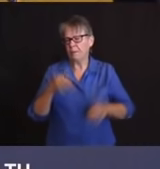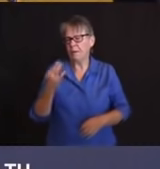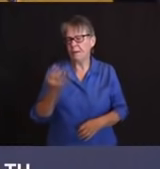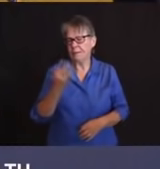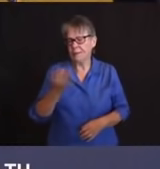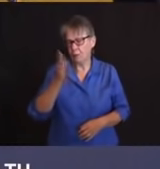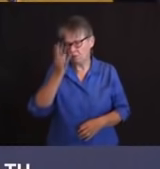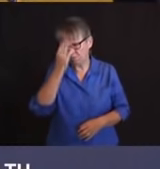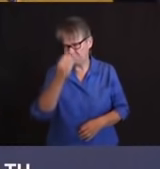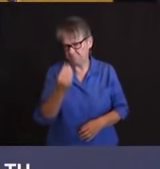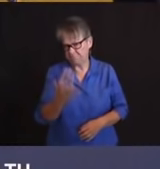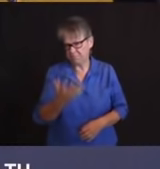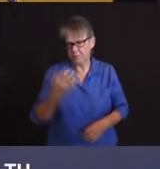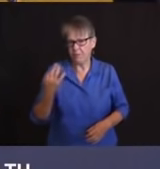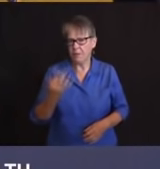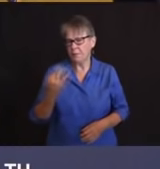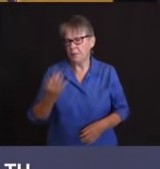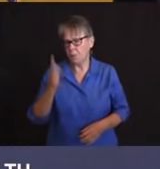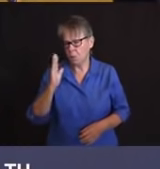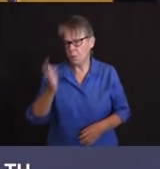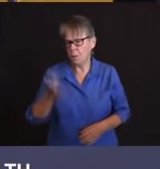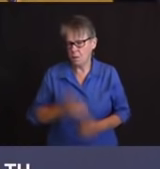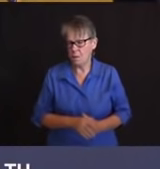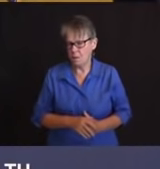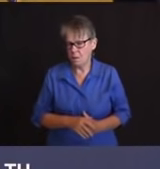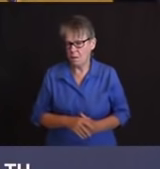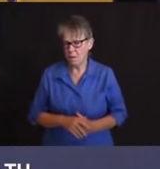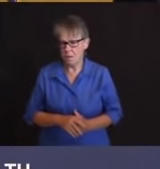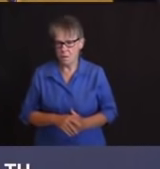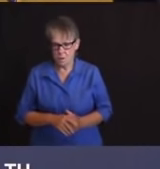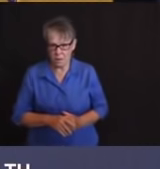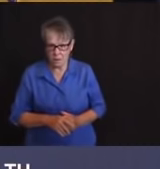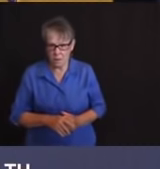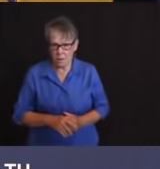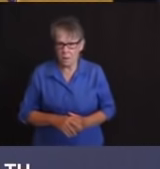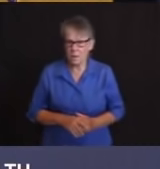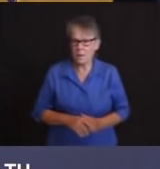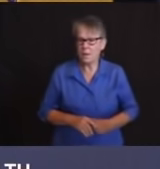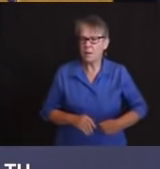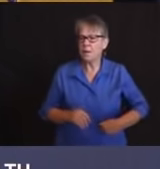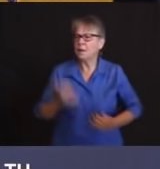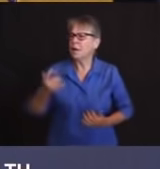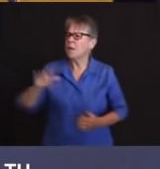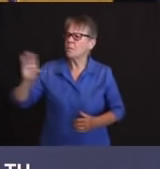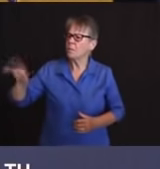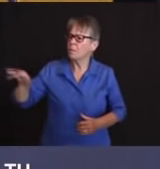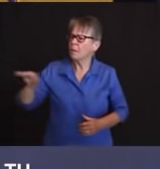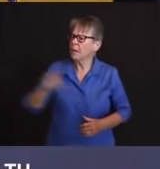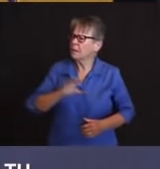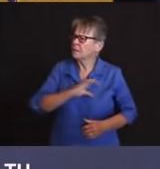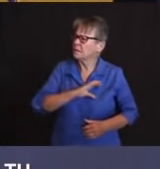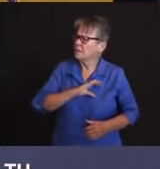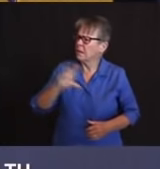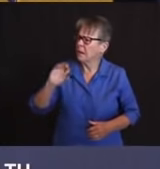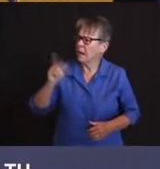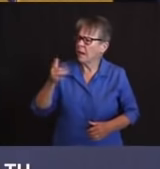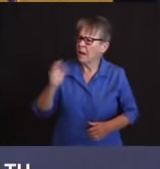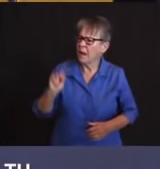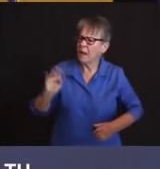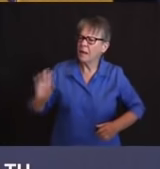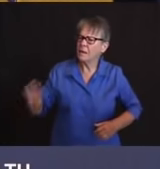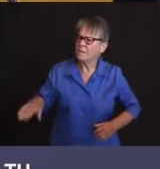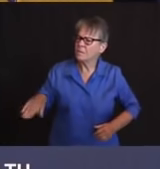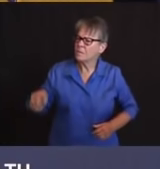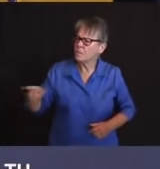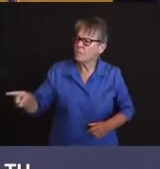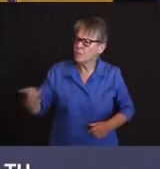quick questions, one for the Colonel and one for you. Colonel Callahan, we talked about it earlier. I know that last week we talked about the number of police chases up, and you